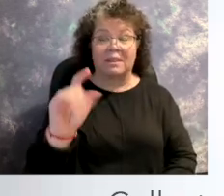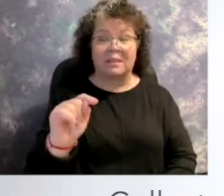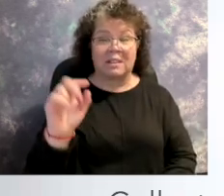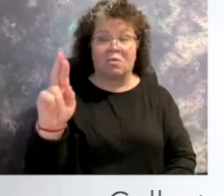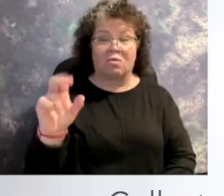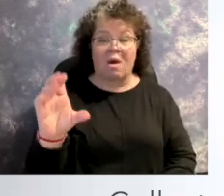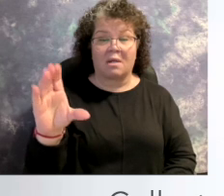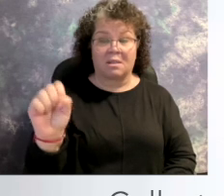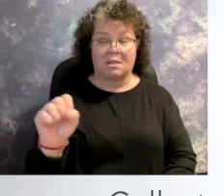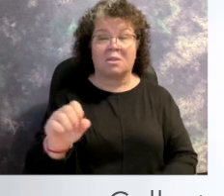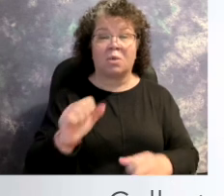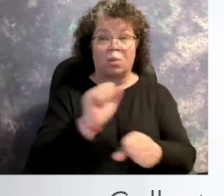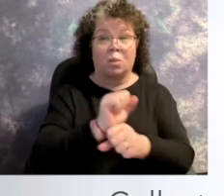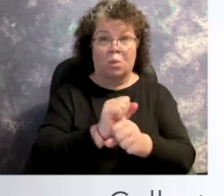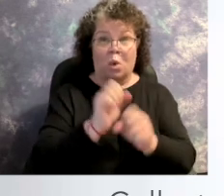2025 CT Rocks work plan.